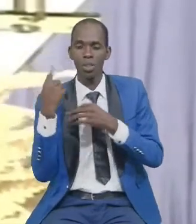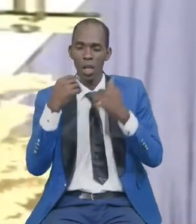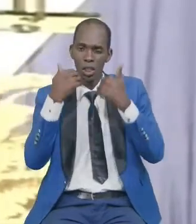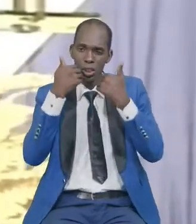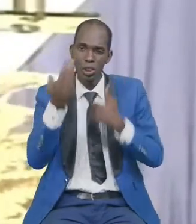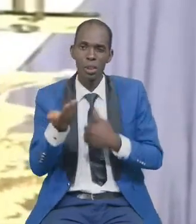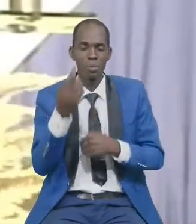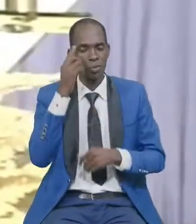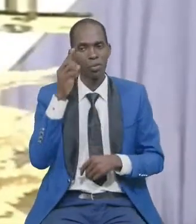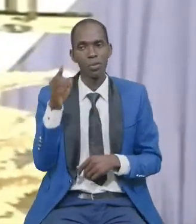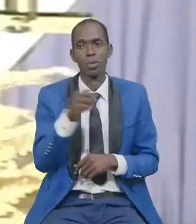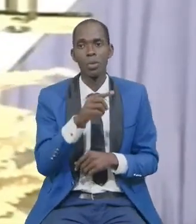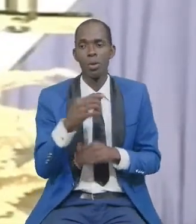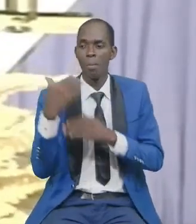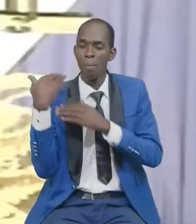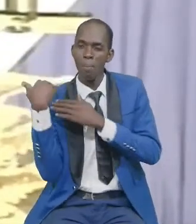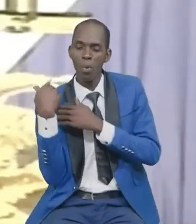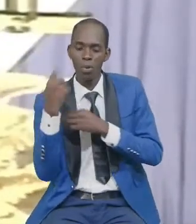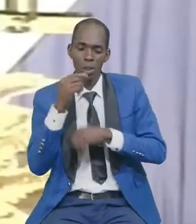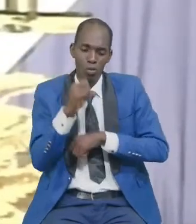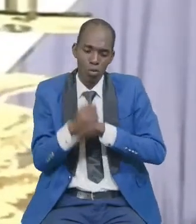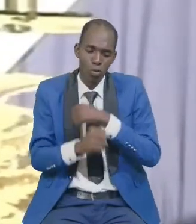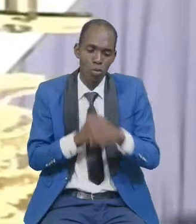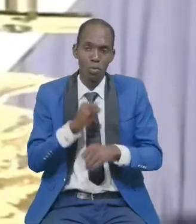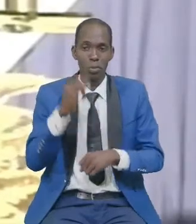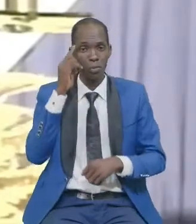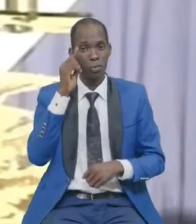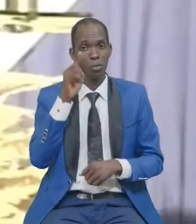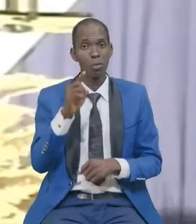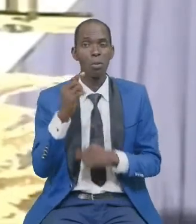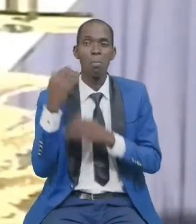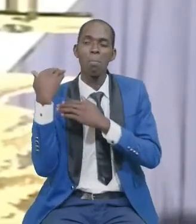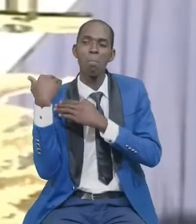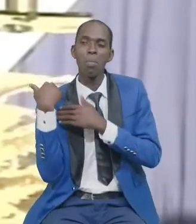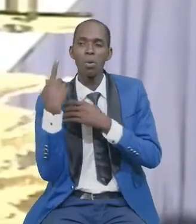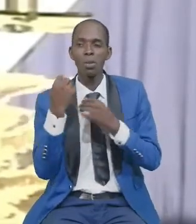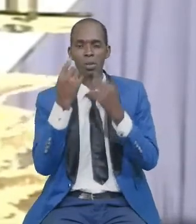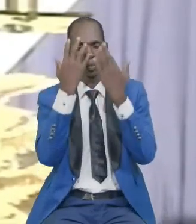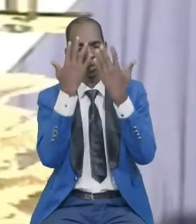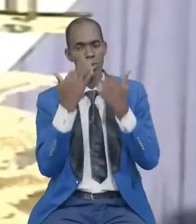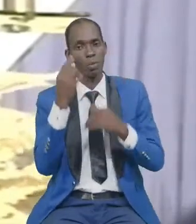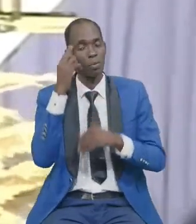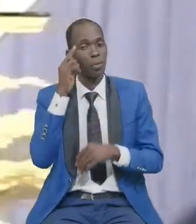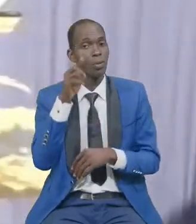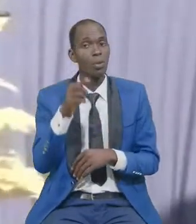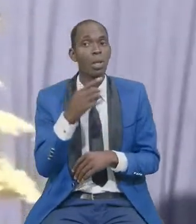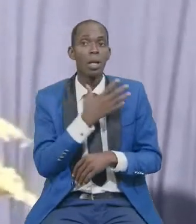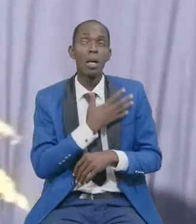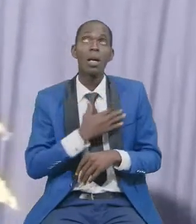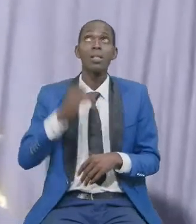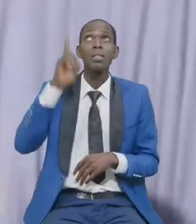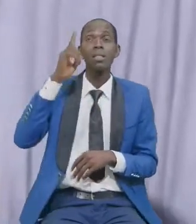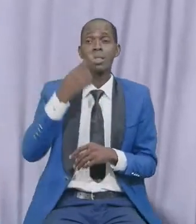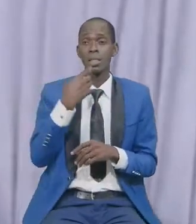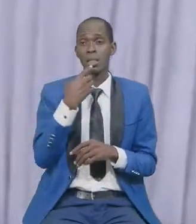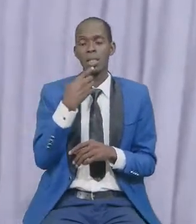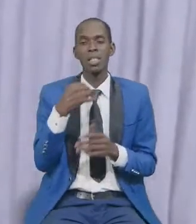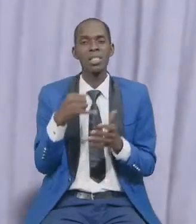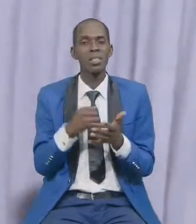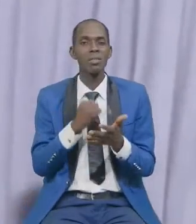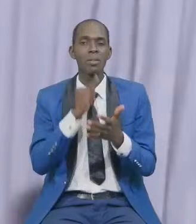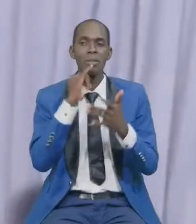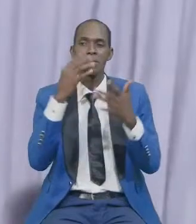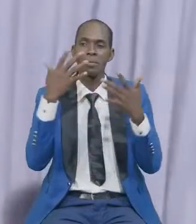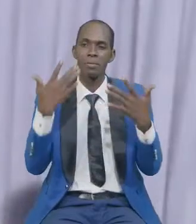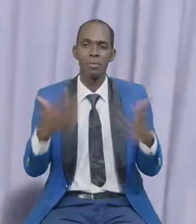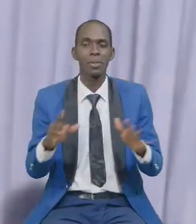for you. He bore the suffering for you. He bore the sorrow for you. And he said, it is